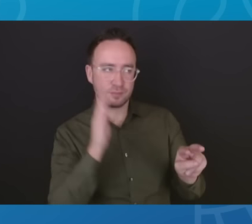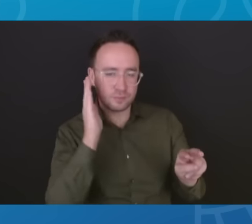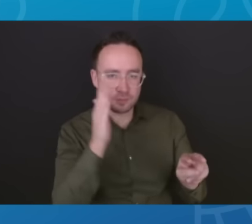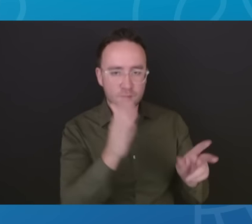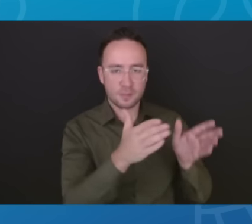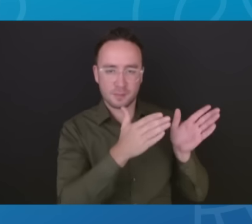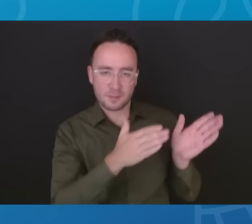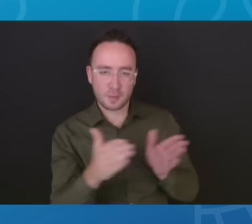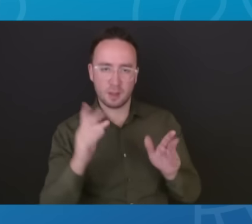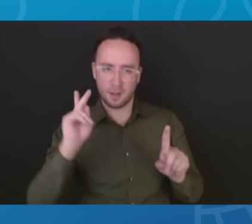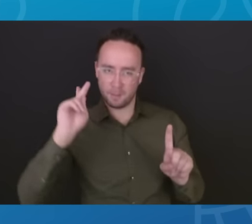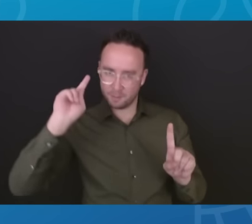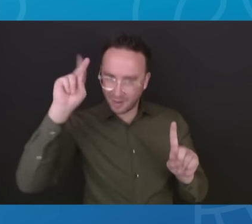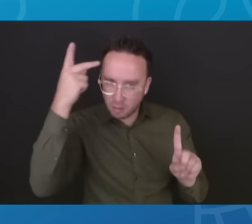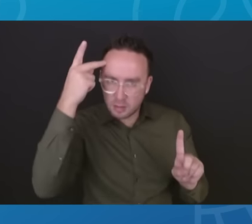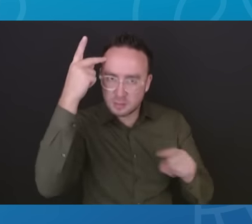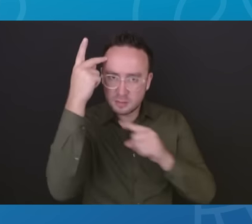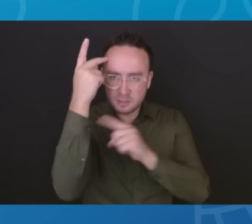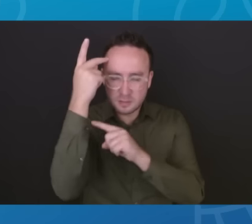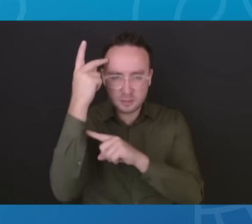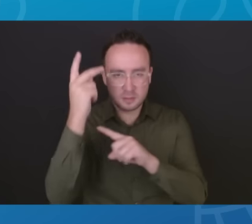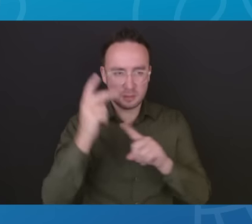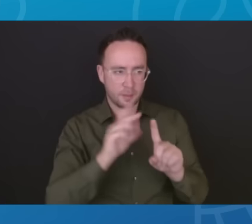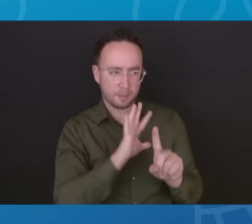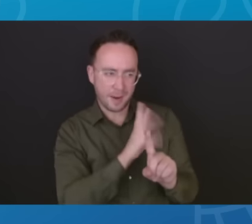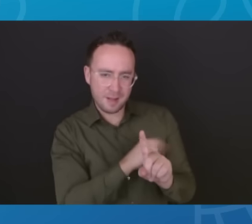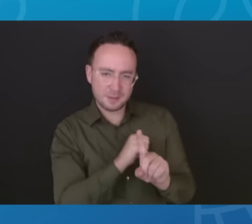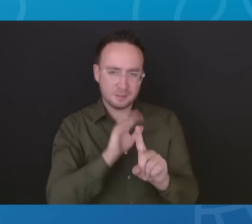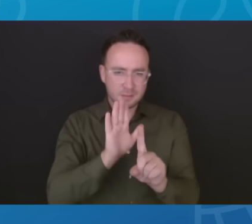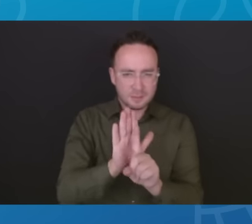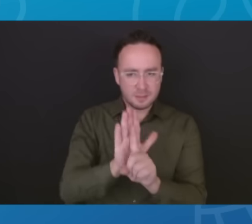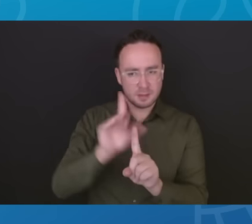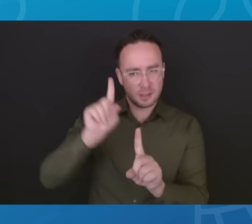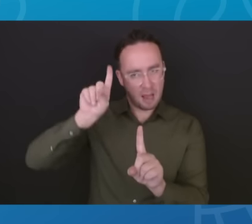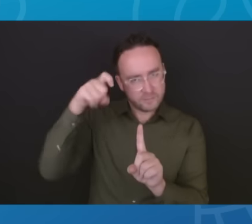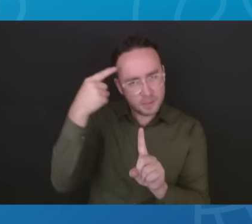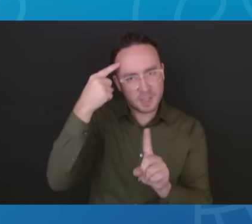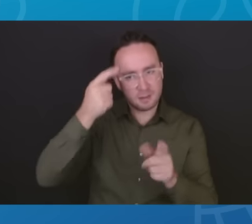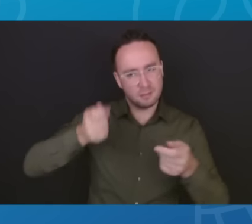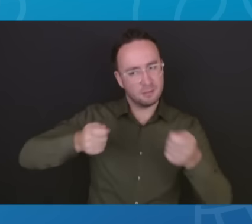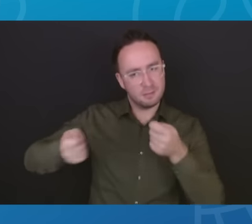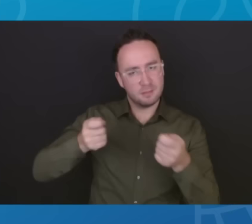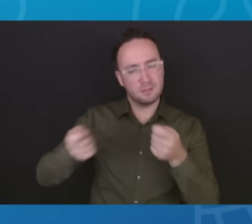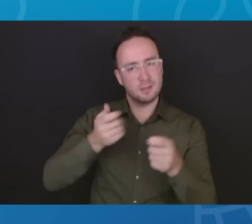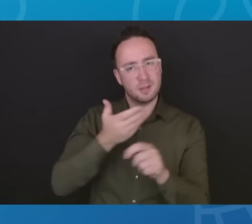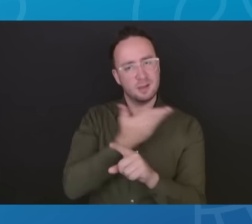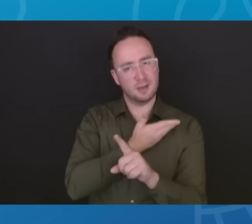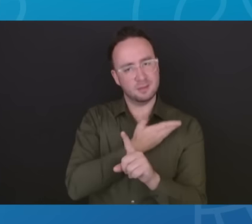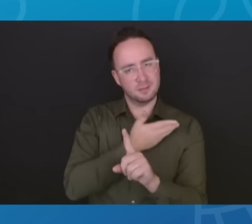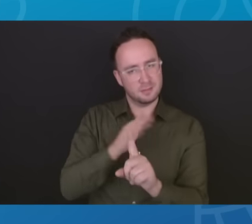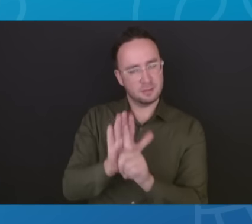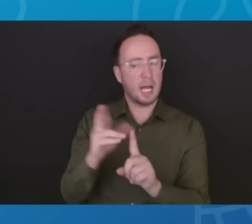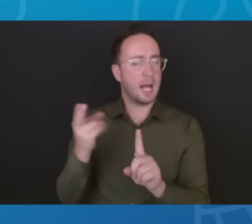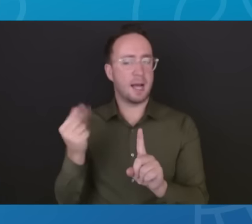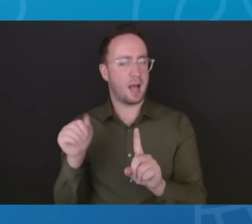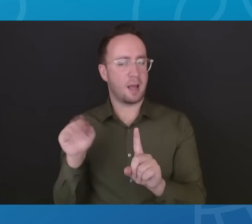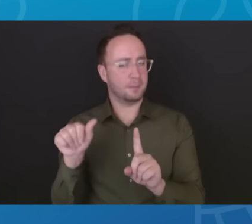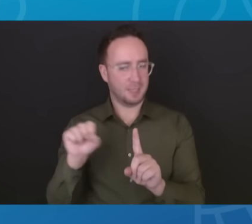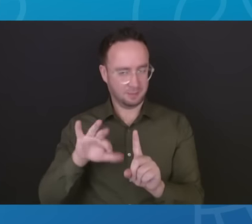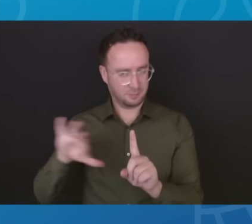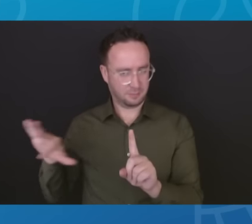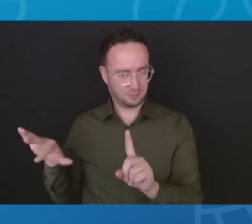governance in Gaza by someone other than Hamas. Because as long as you see Hamas continue to govern